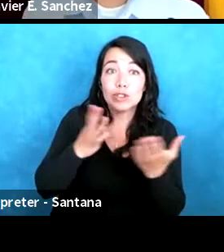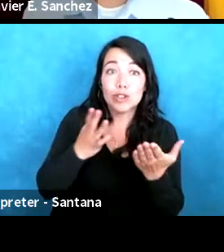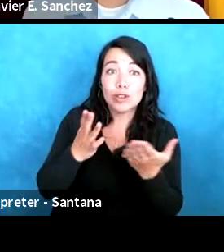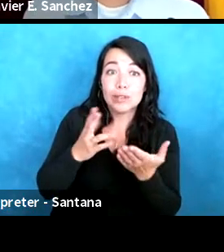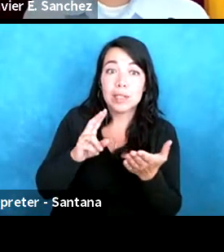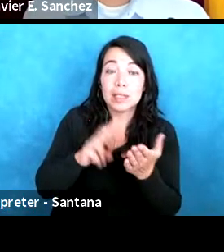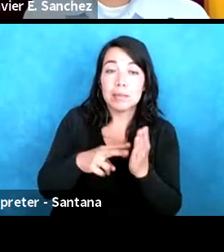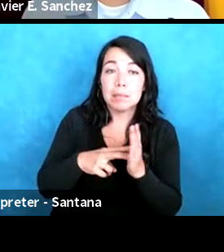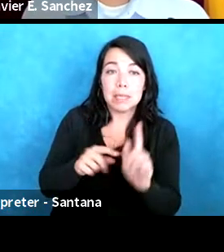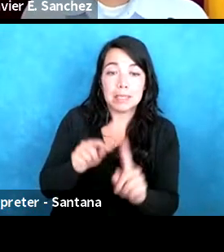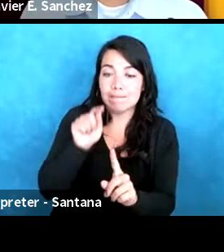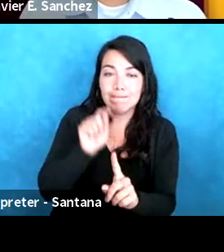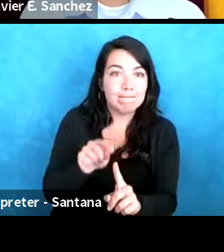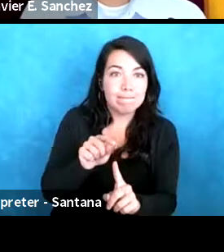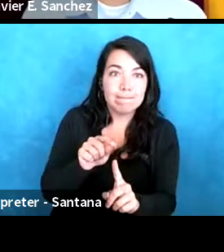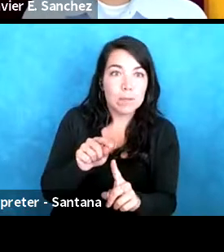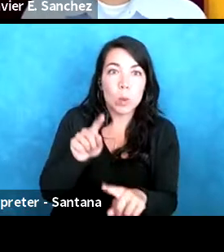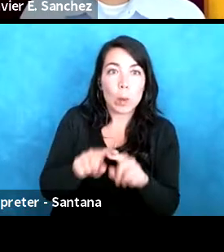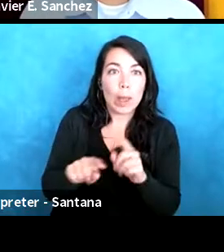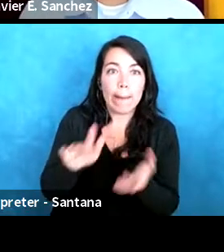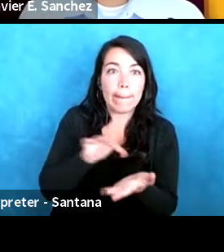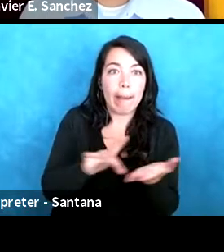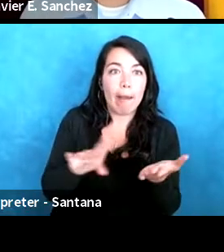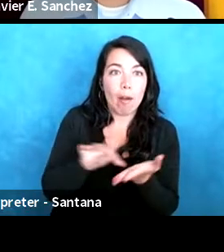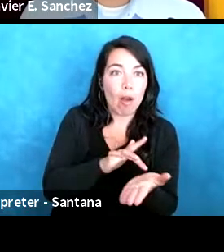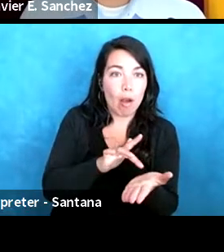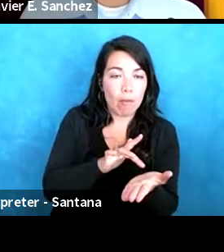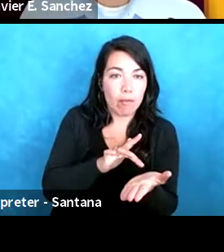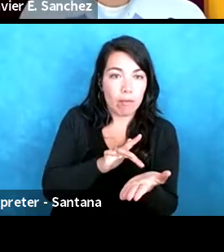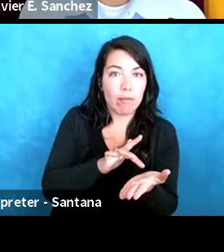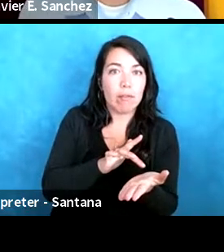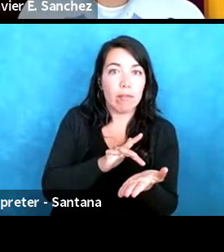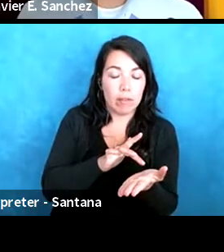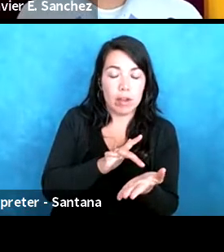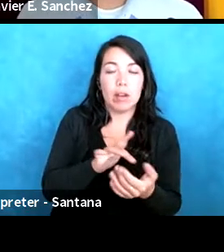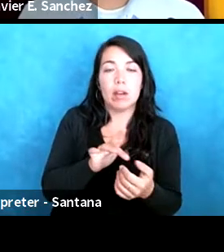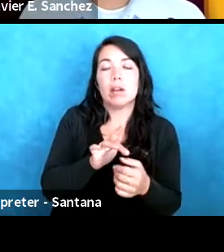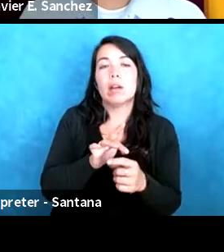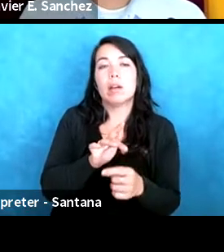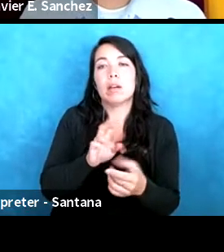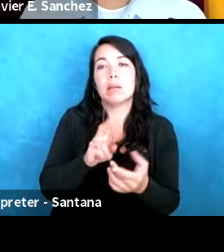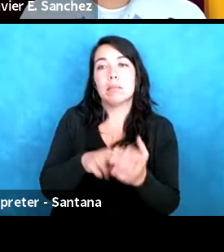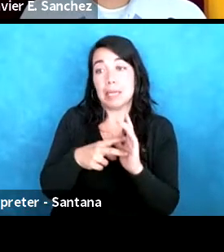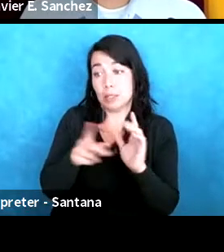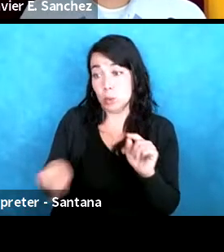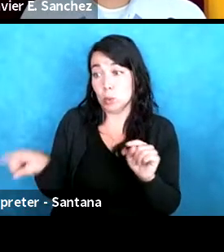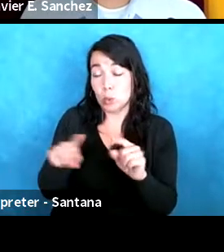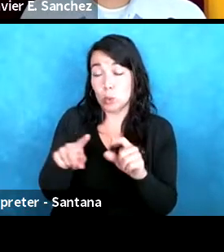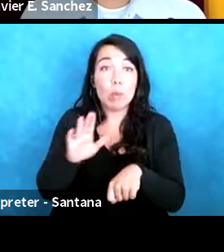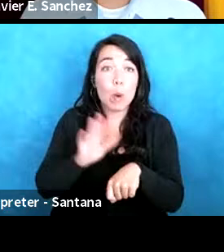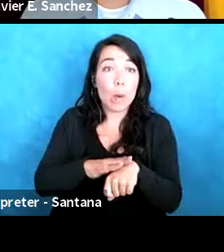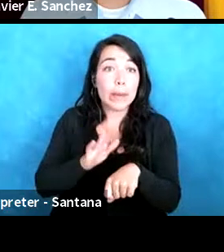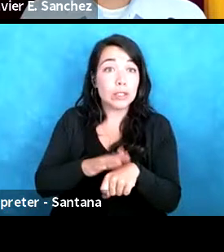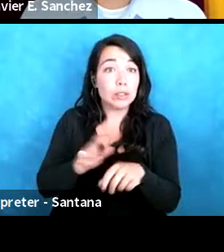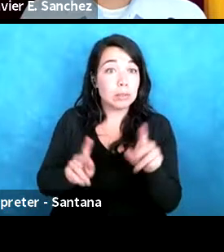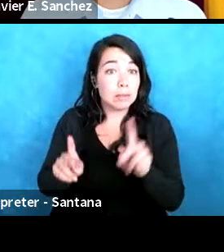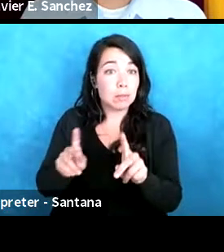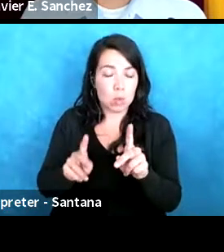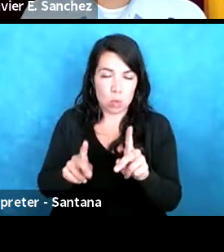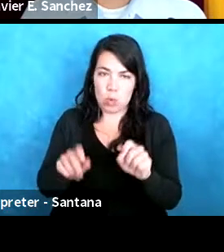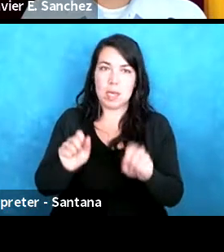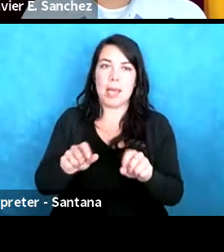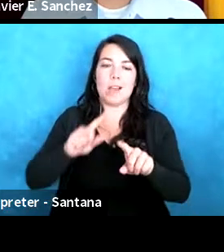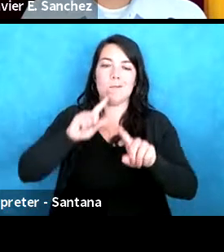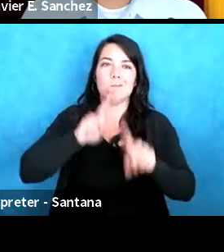exists in the ordinance, so that individuals placed on probation can be ordered to